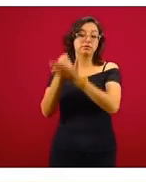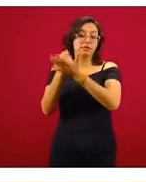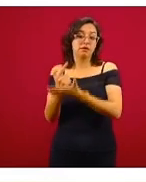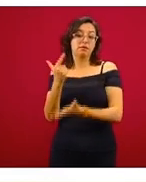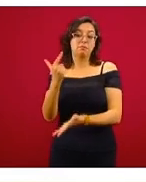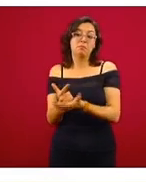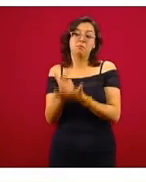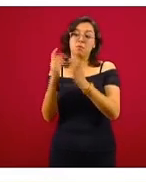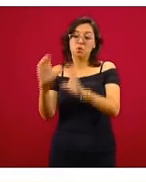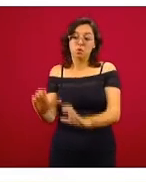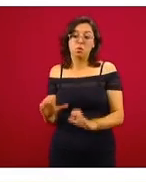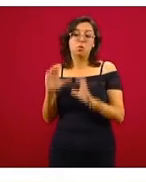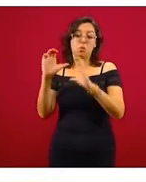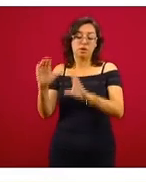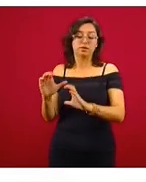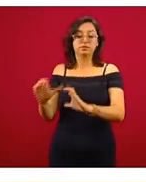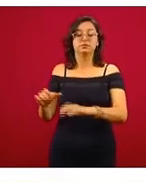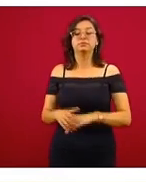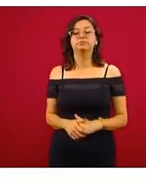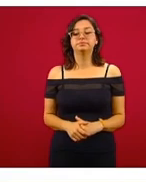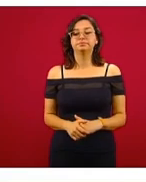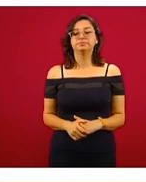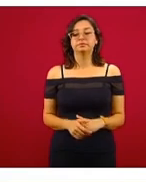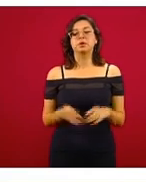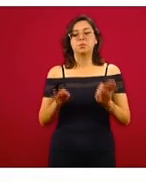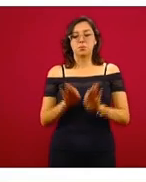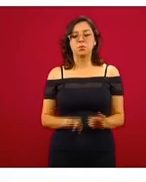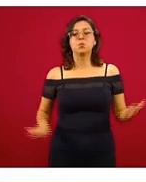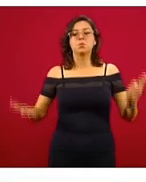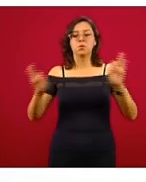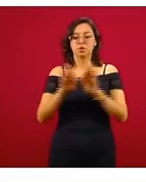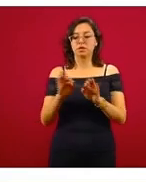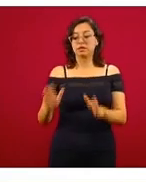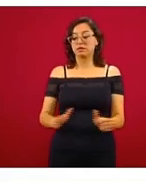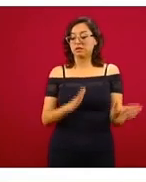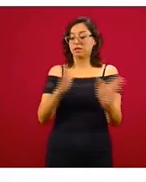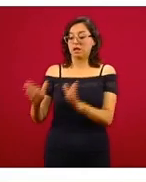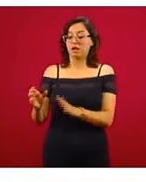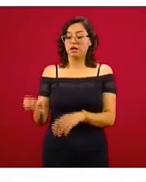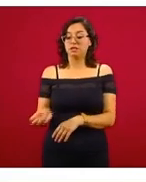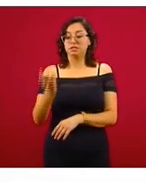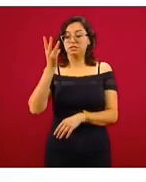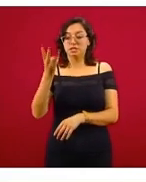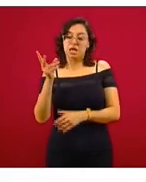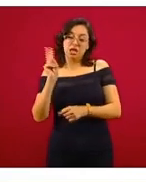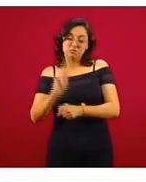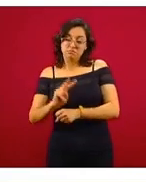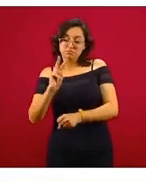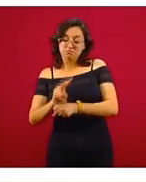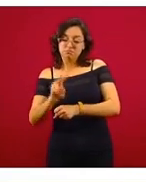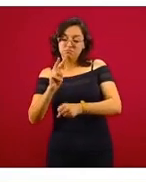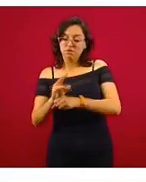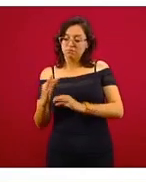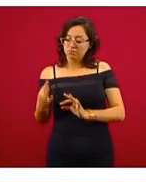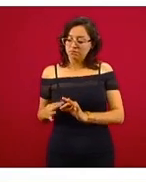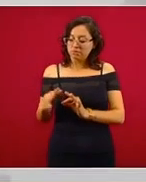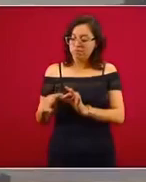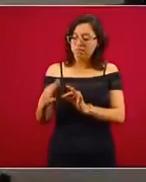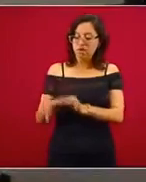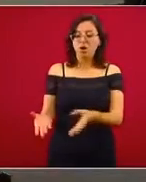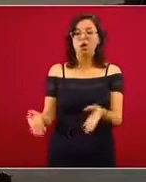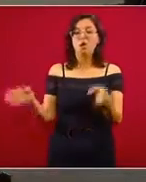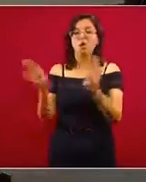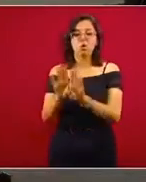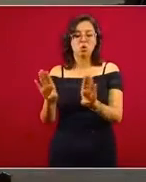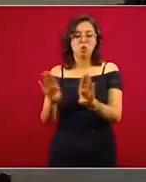occupancy rate, the ICU bed occupancy rate, the number of patients that go in, that go out, that are discharged,